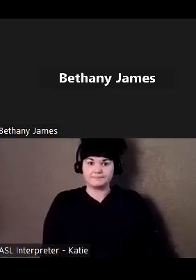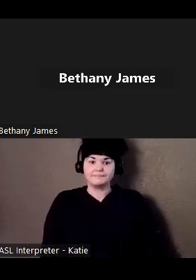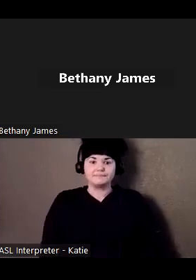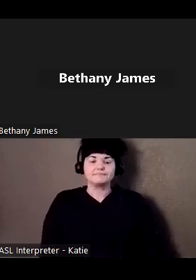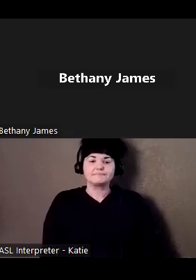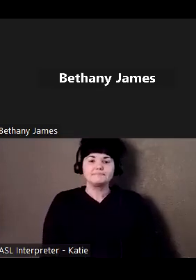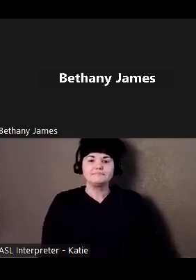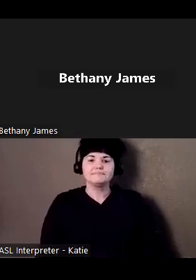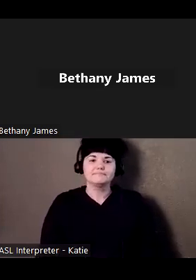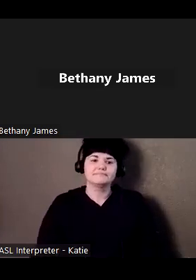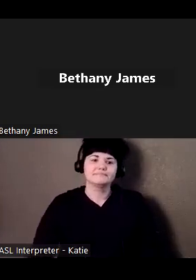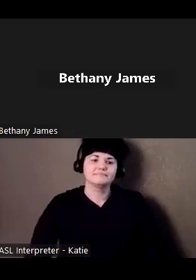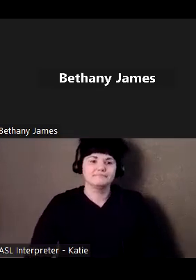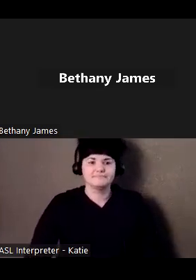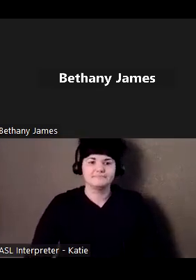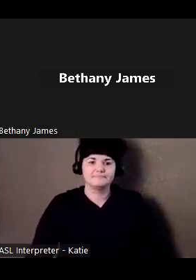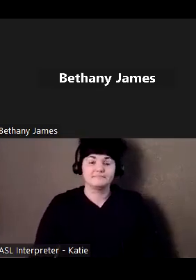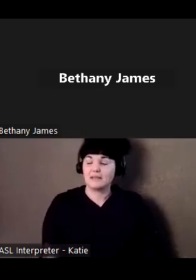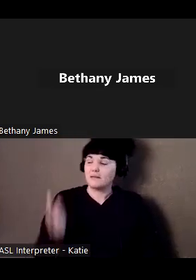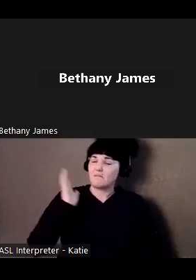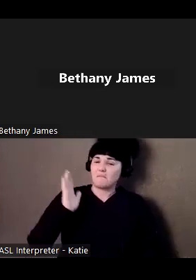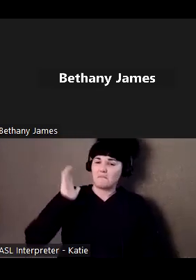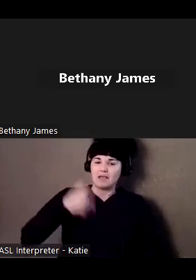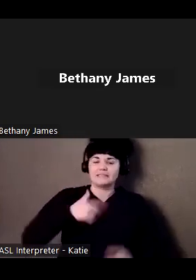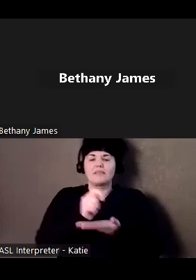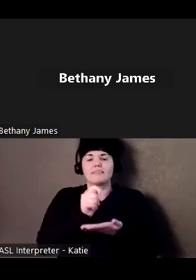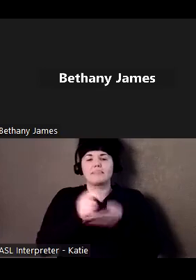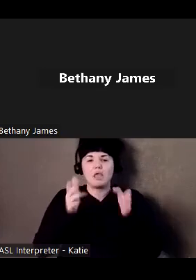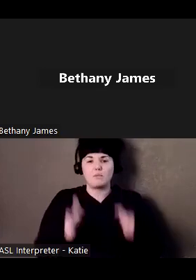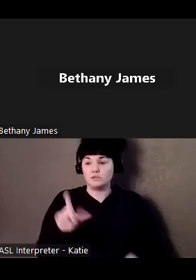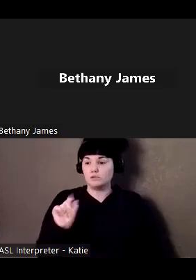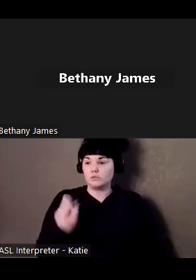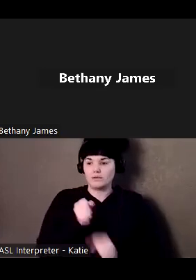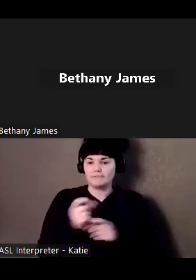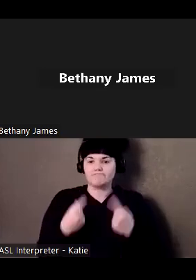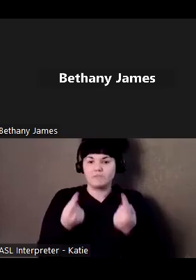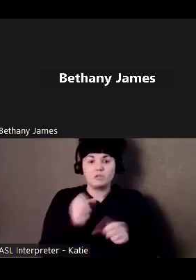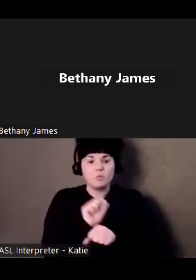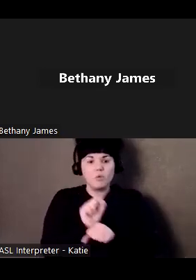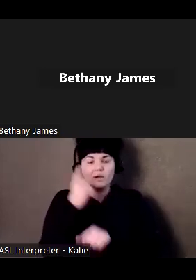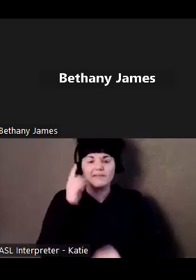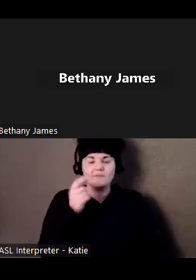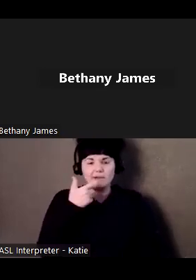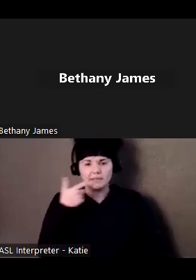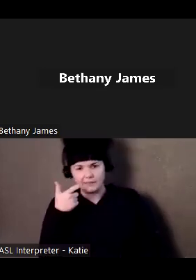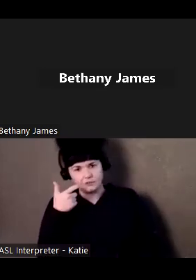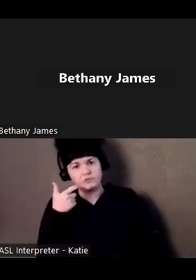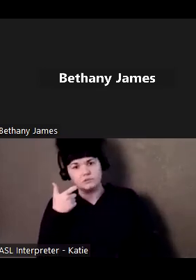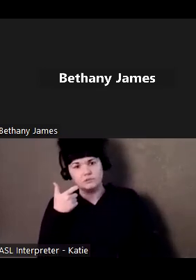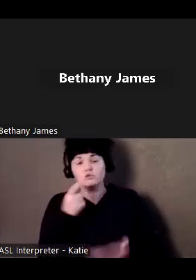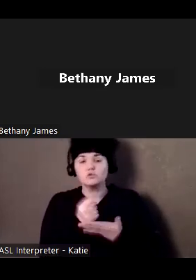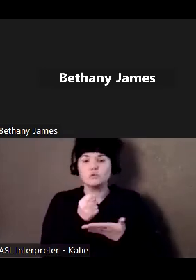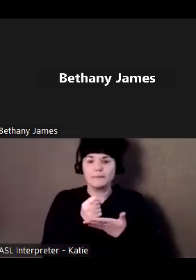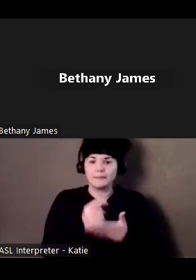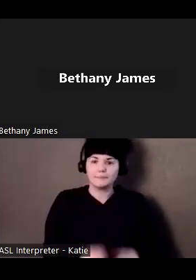previous incarnation, I was a therapist for about 20 years working in addiction treatment, and I had